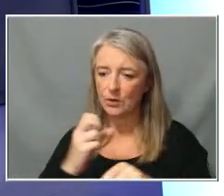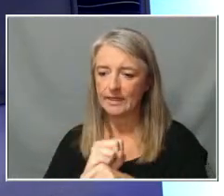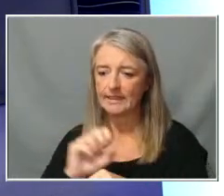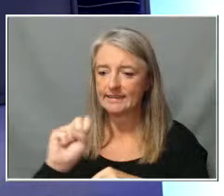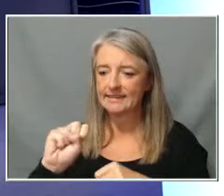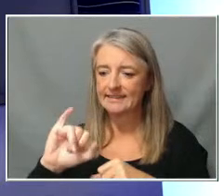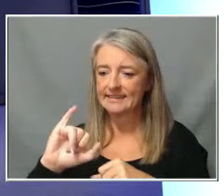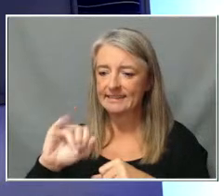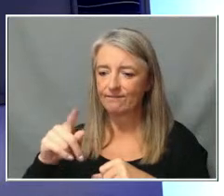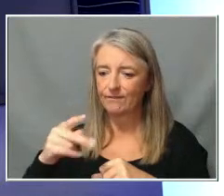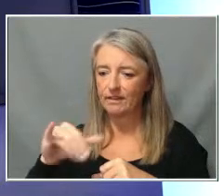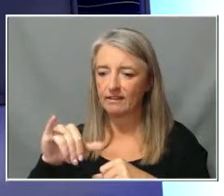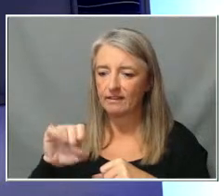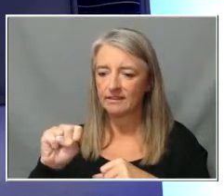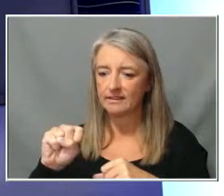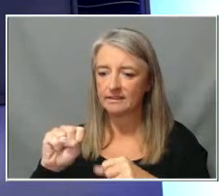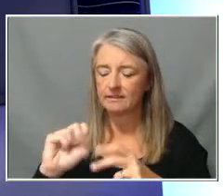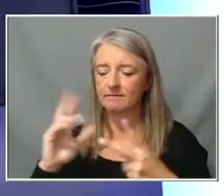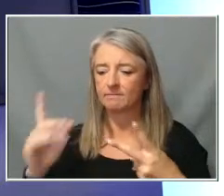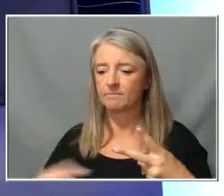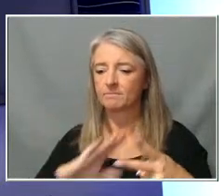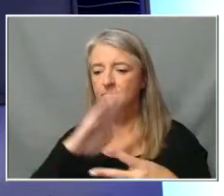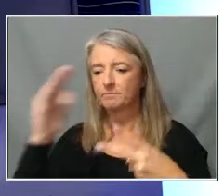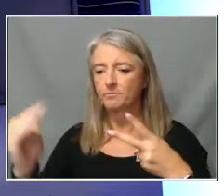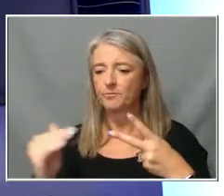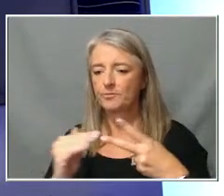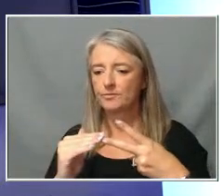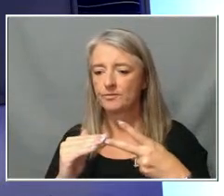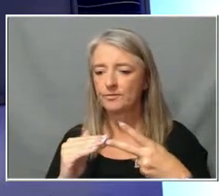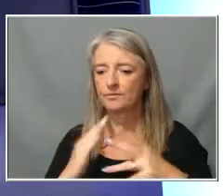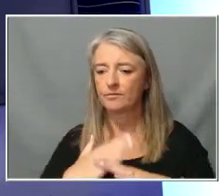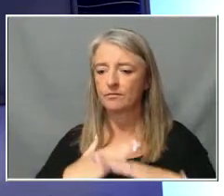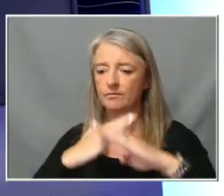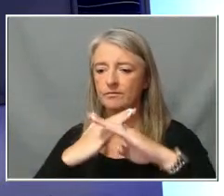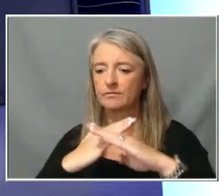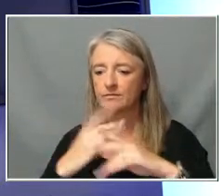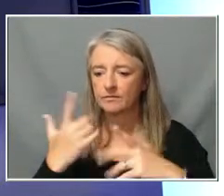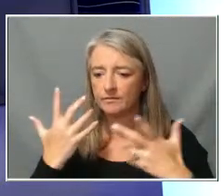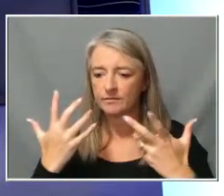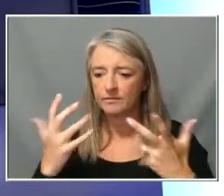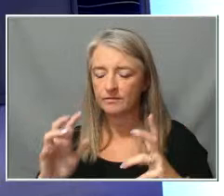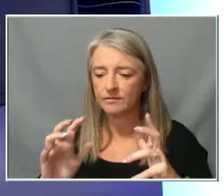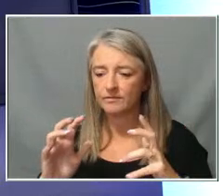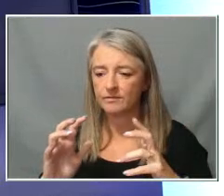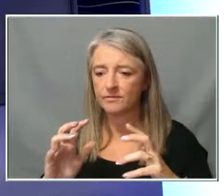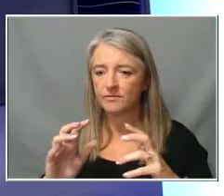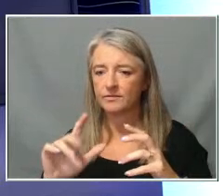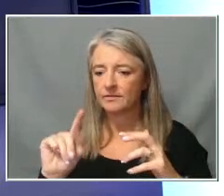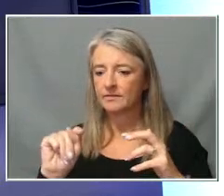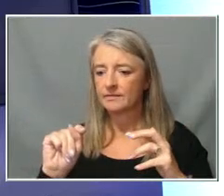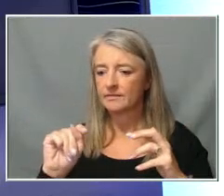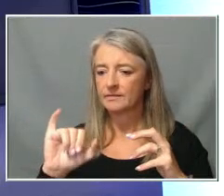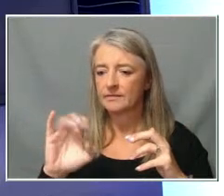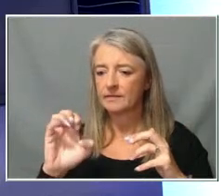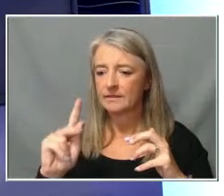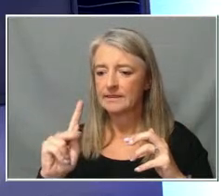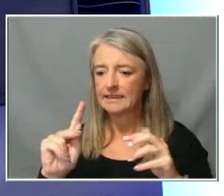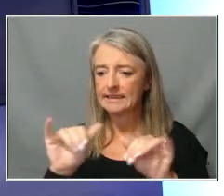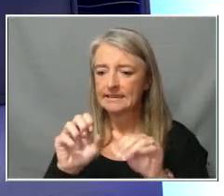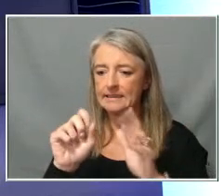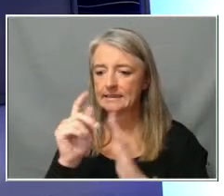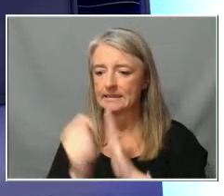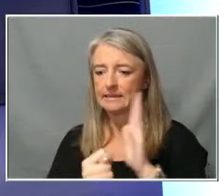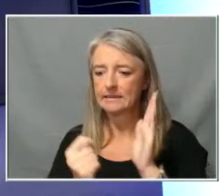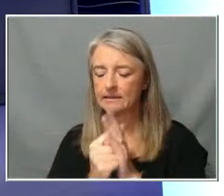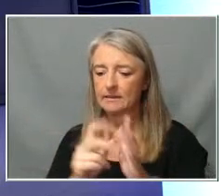same for the next question that I have. We want to take preventative measures because we're in tick season, and we don't want to get bit by a tick and then